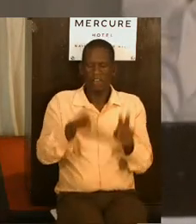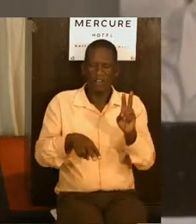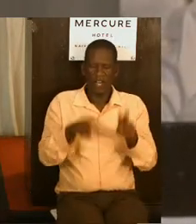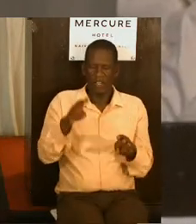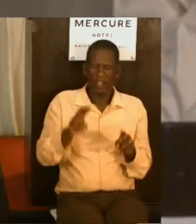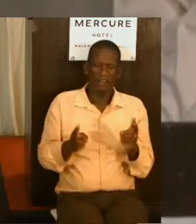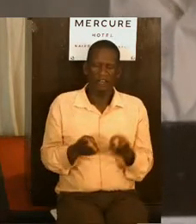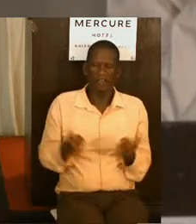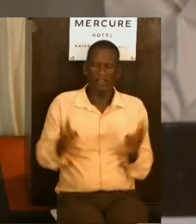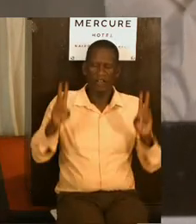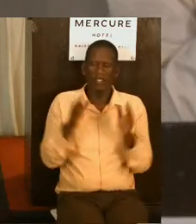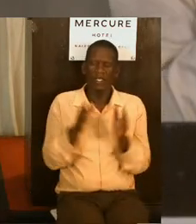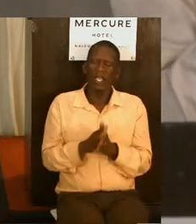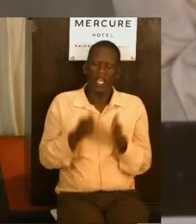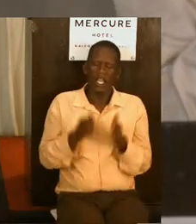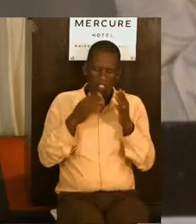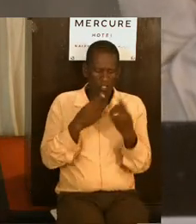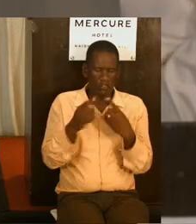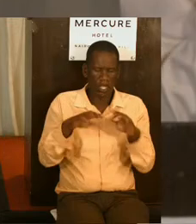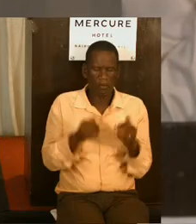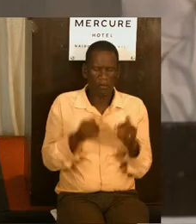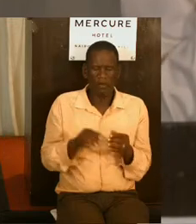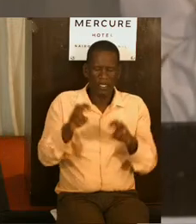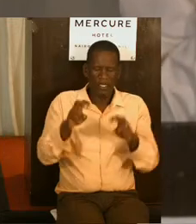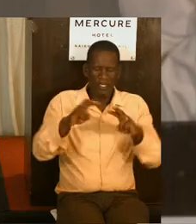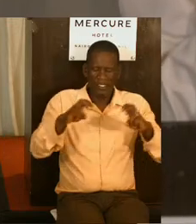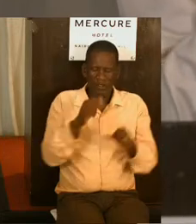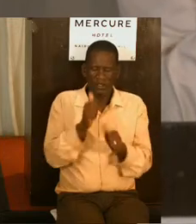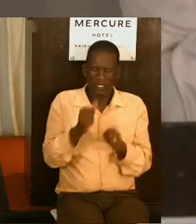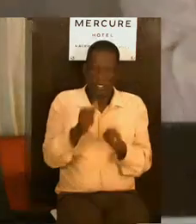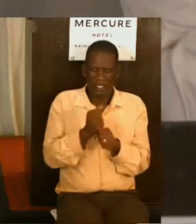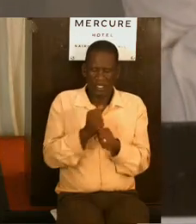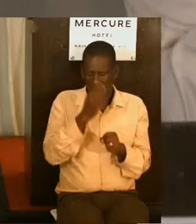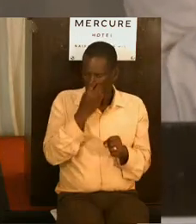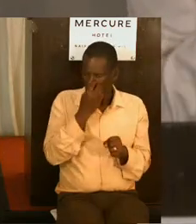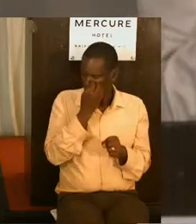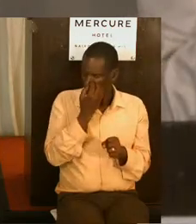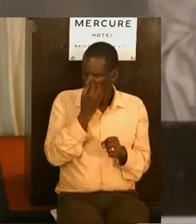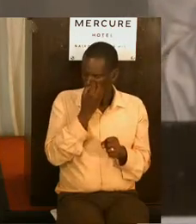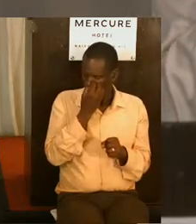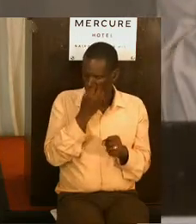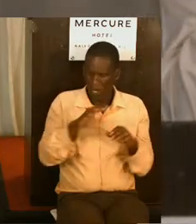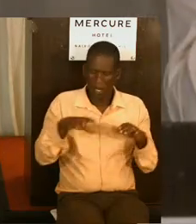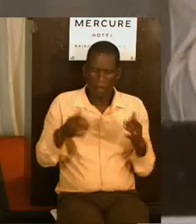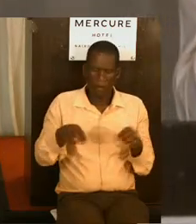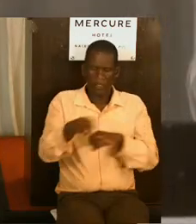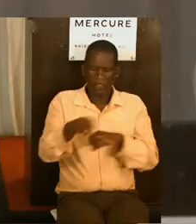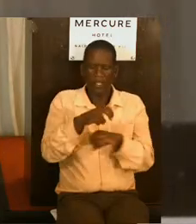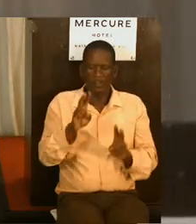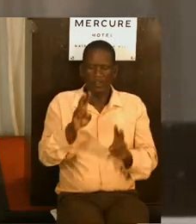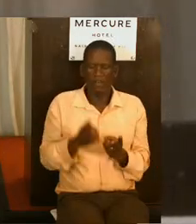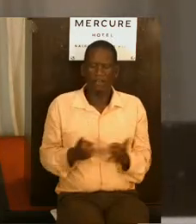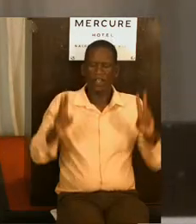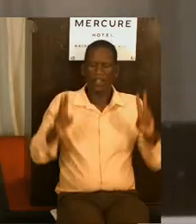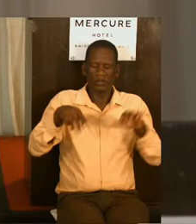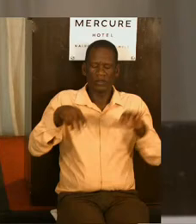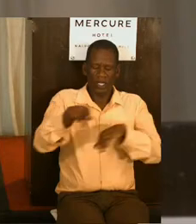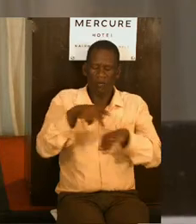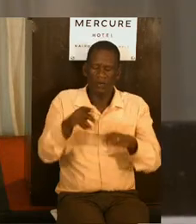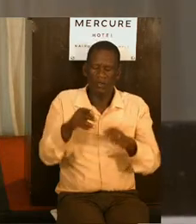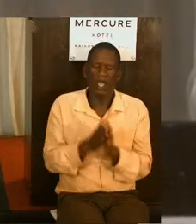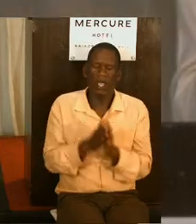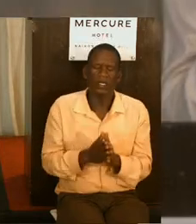and he spoke about the survey they conducted containing concerning the national values and principle